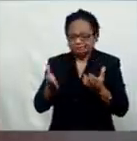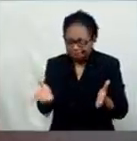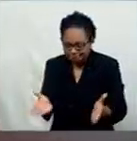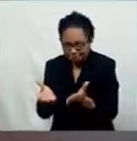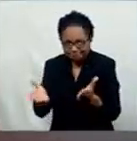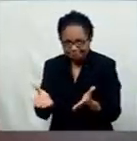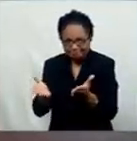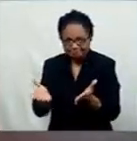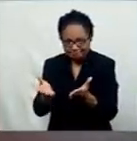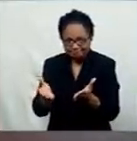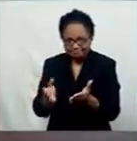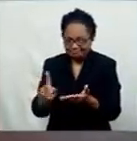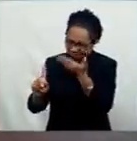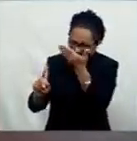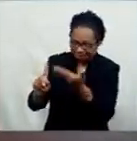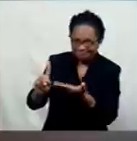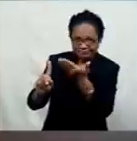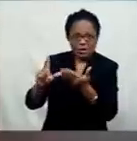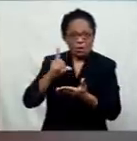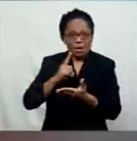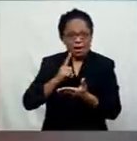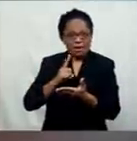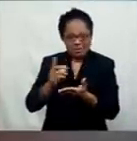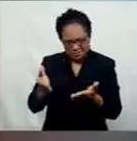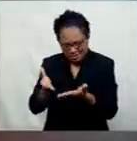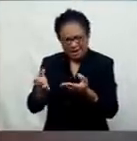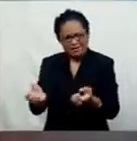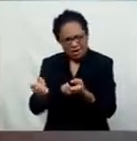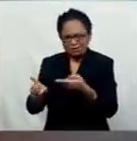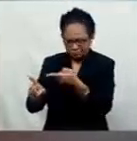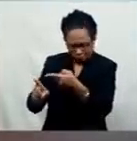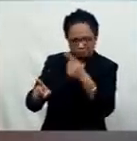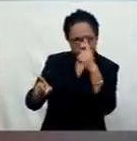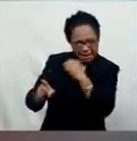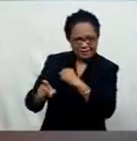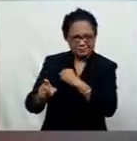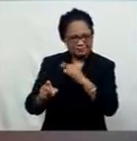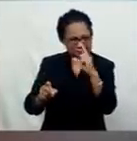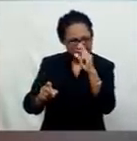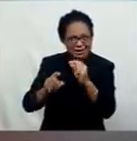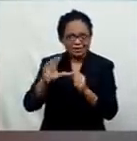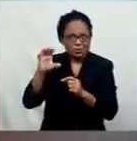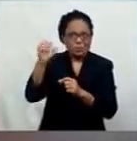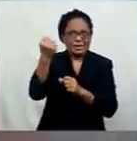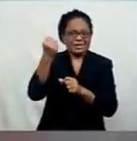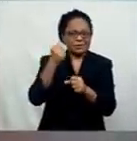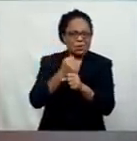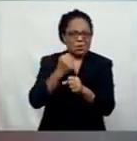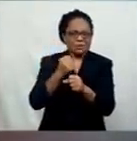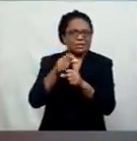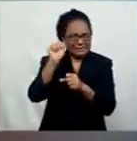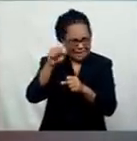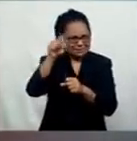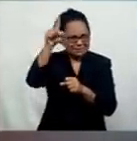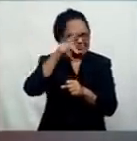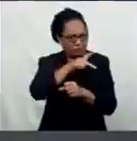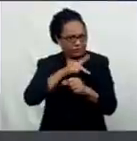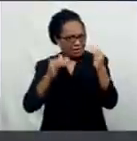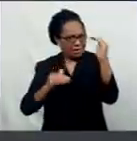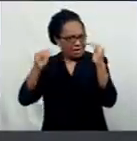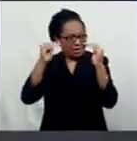that self-belief to compete at that level with the elite athletes that we have in his